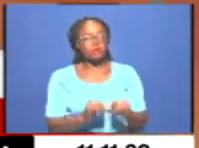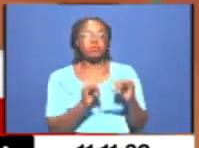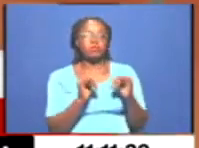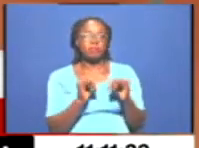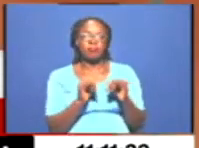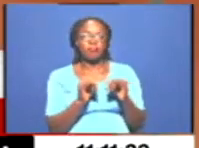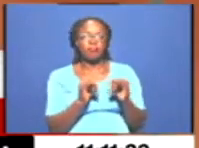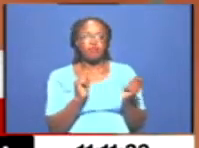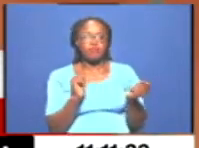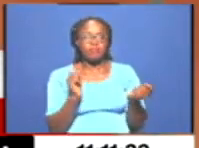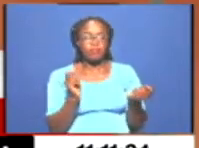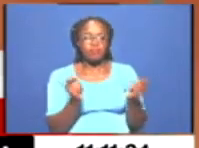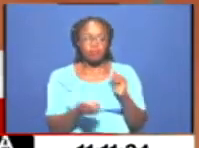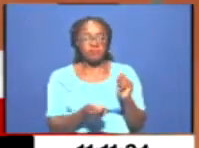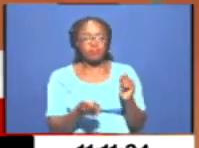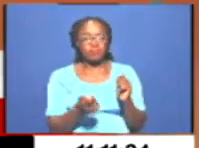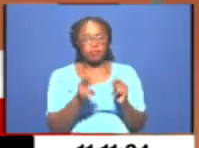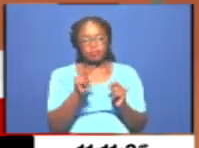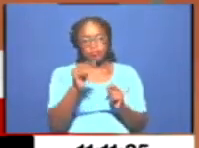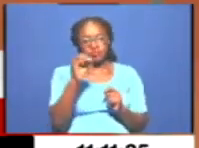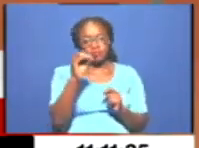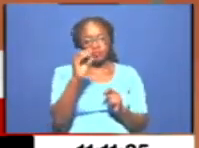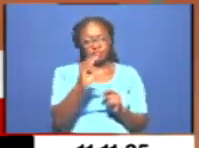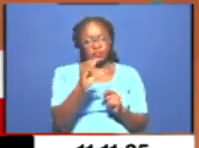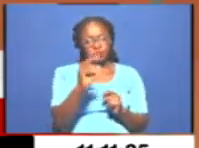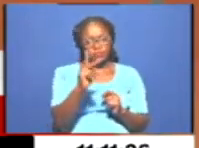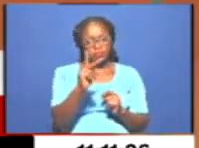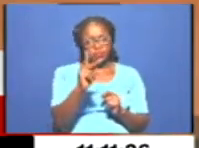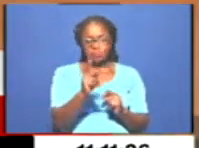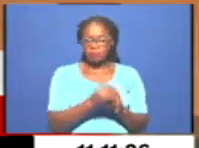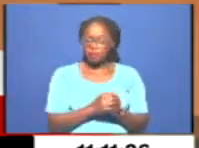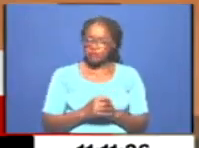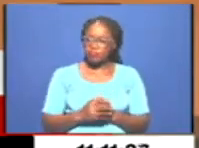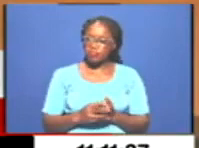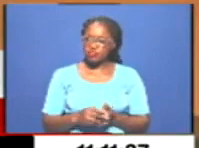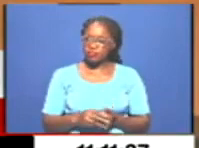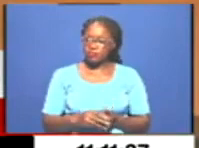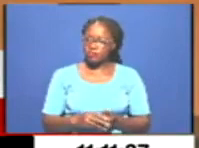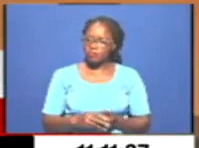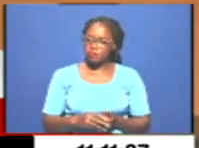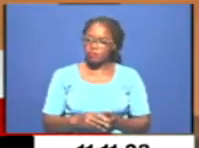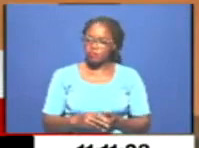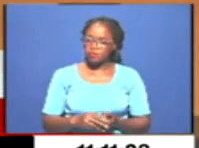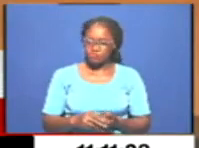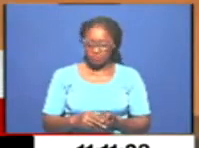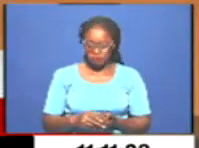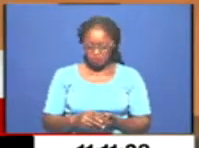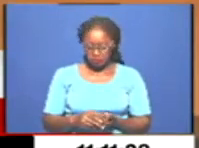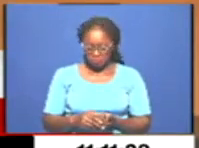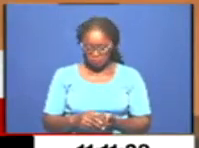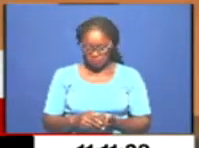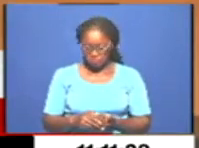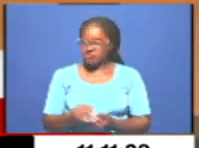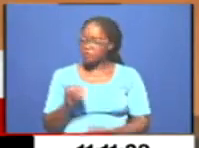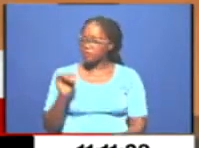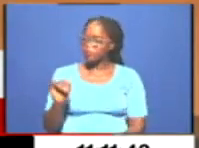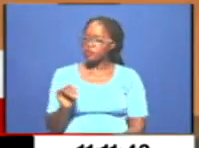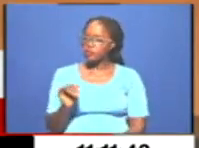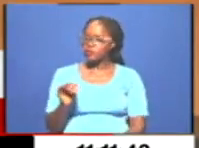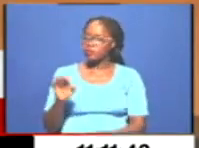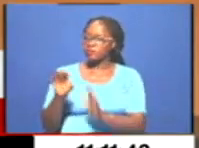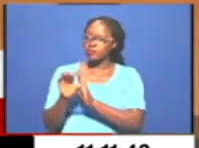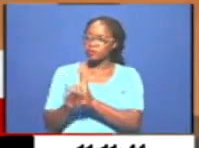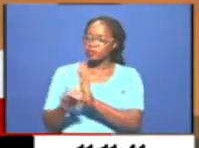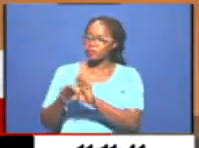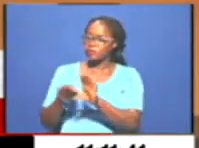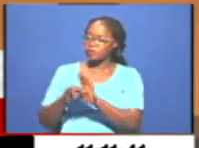turn NOCK around? The first one is we are looking in terms of just the constitution of our